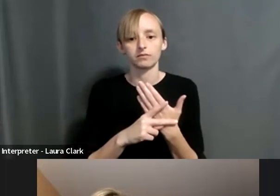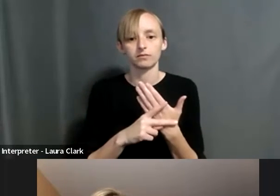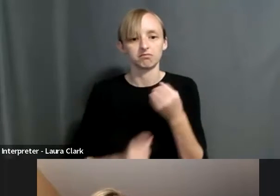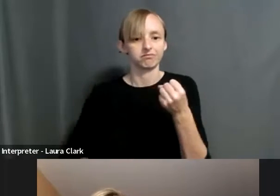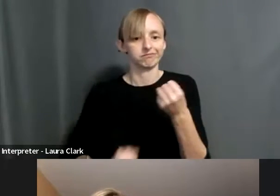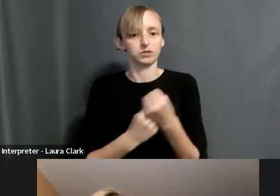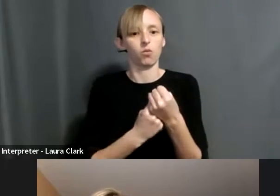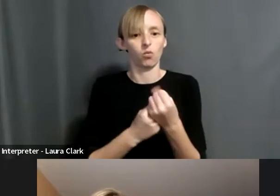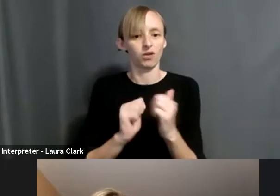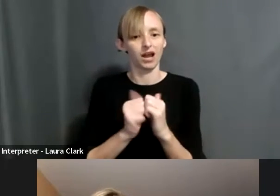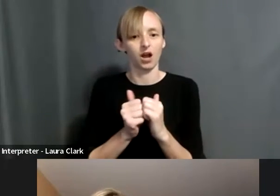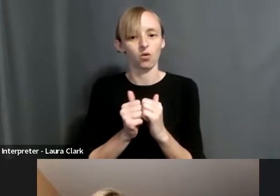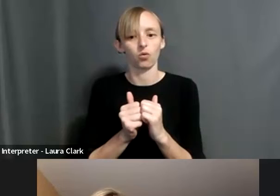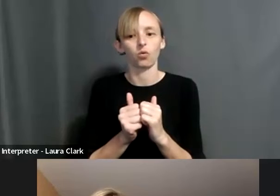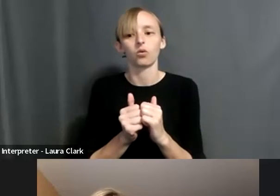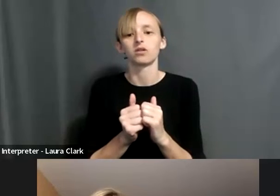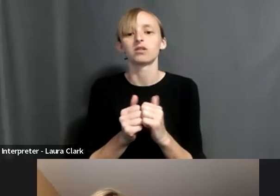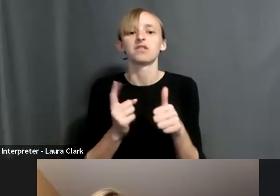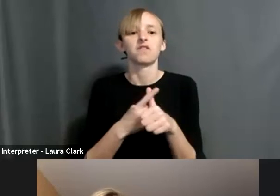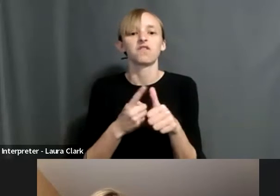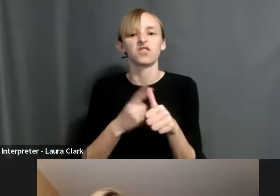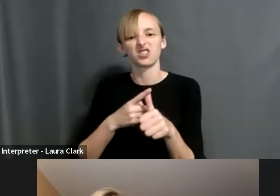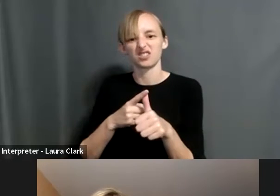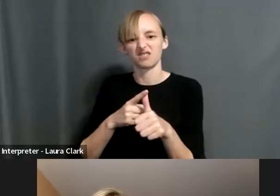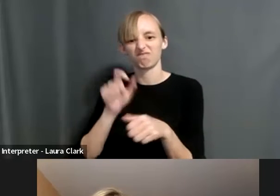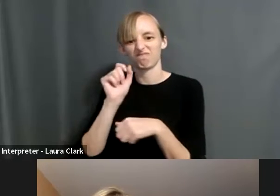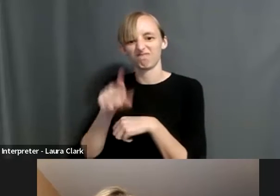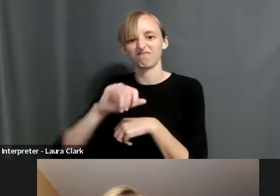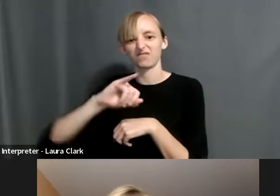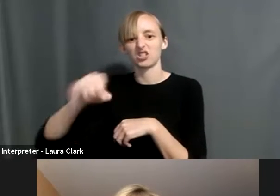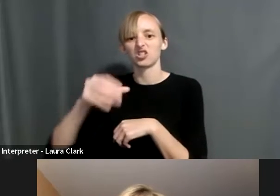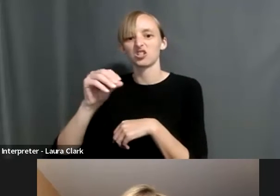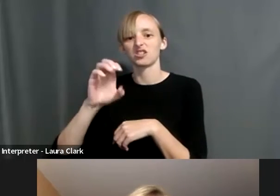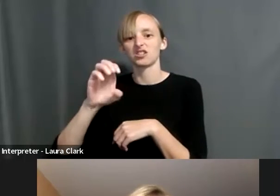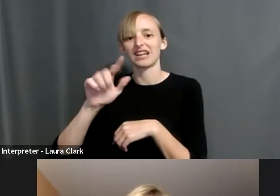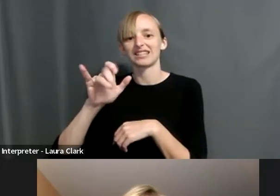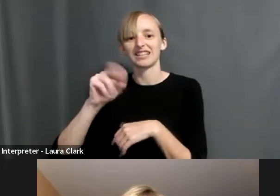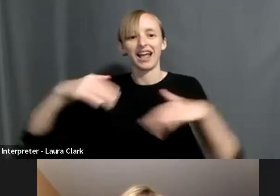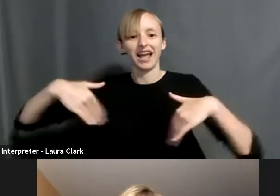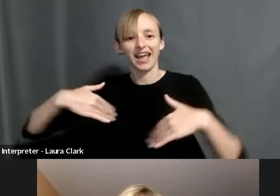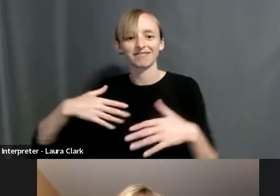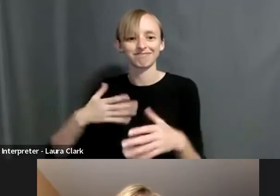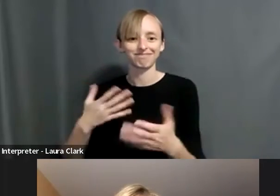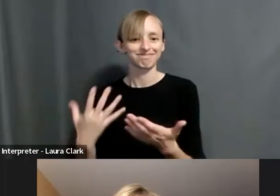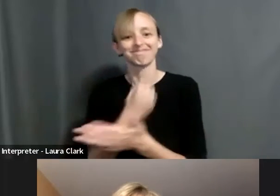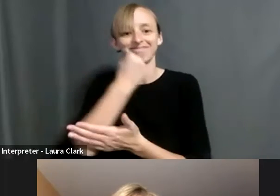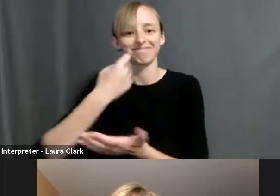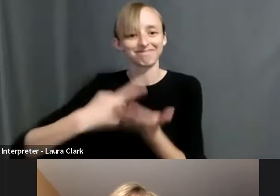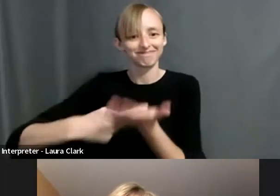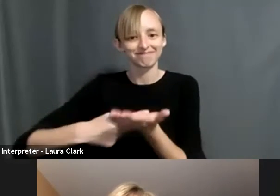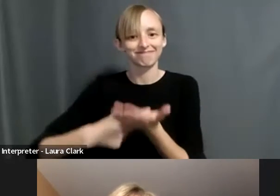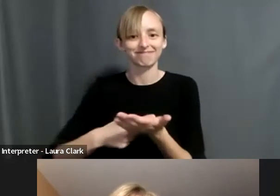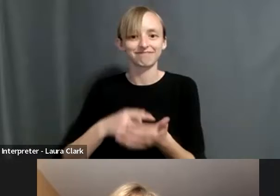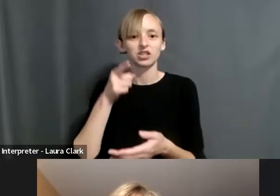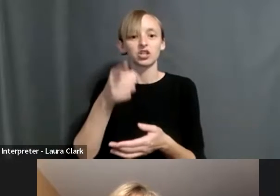supported? I guess we'll start with Jocelyn. We'll bring you into the discussion. And you being the major